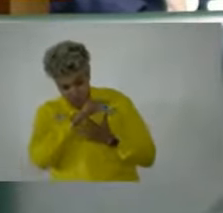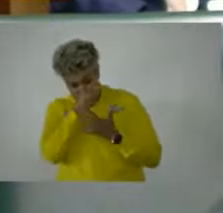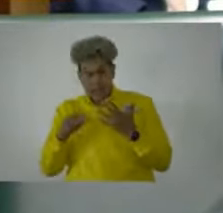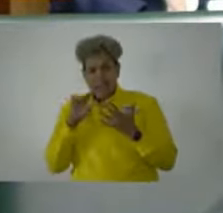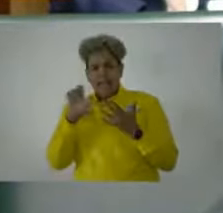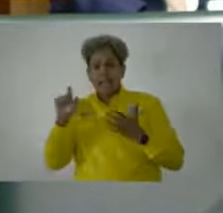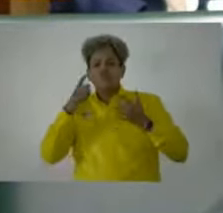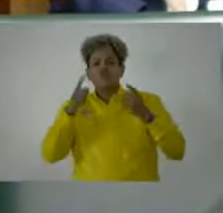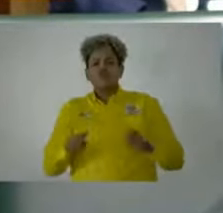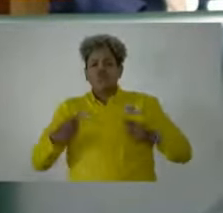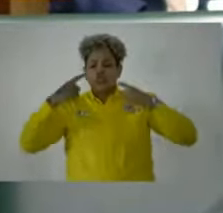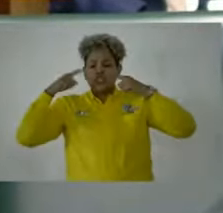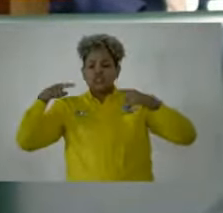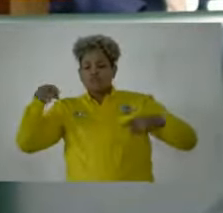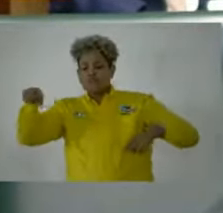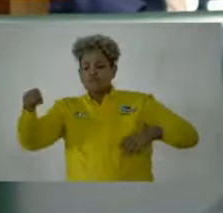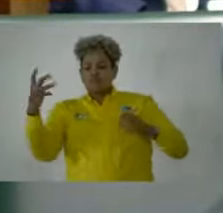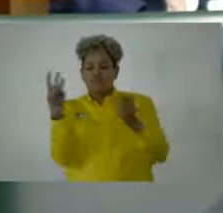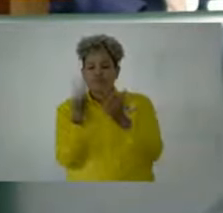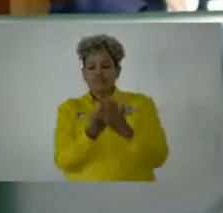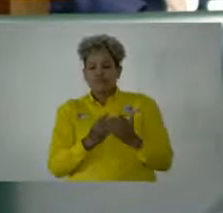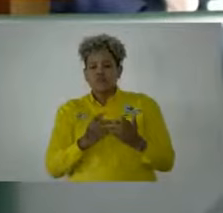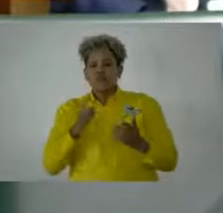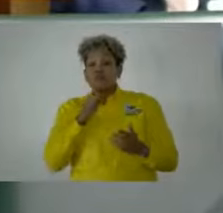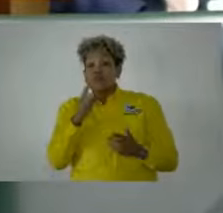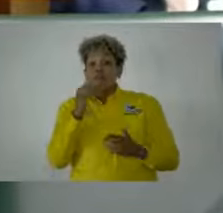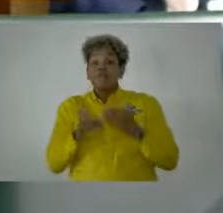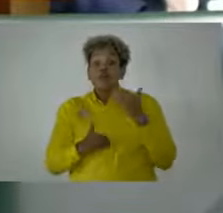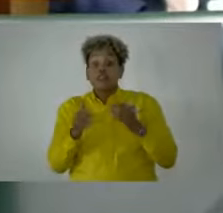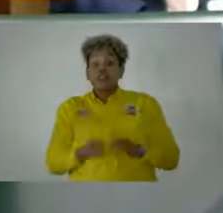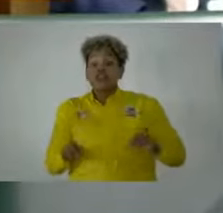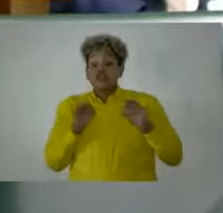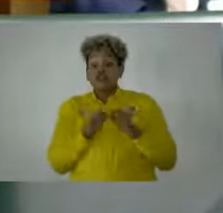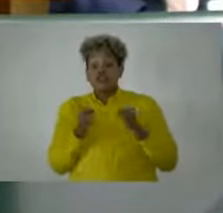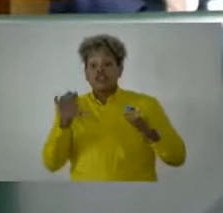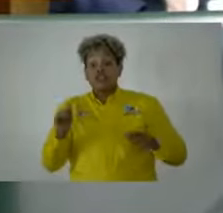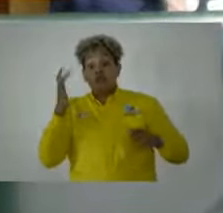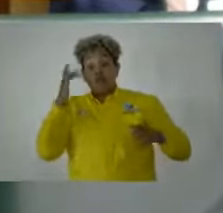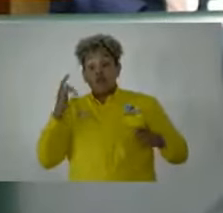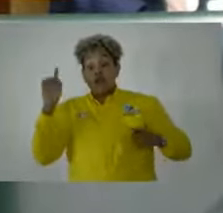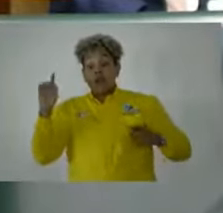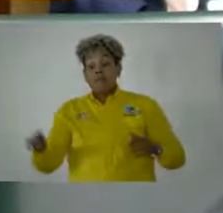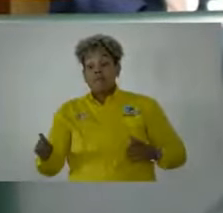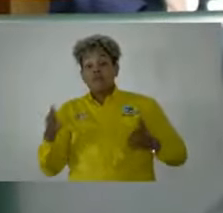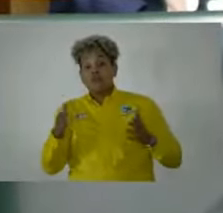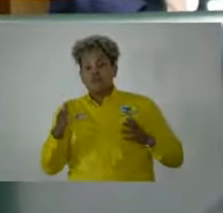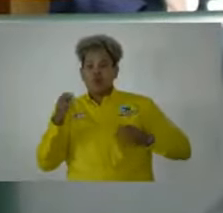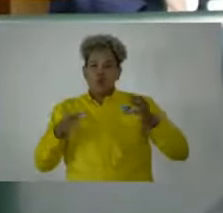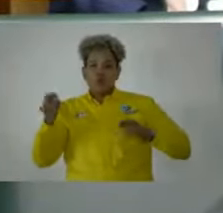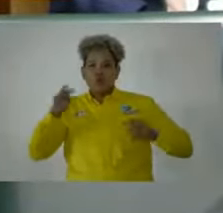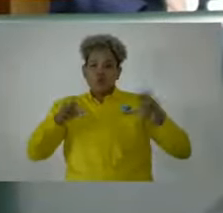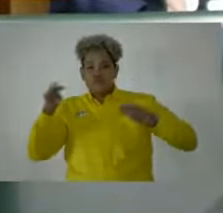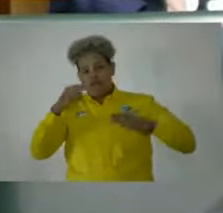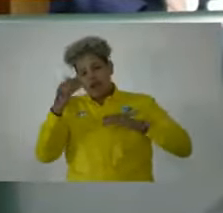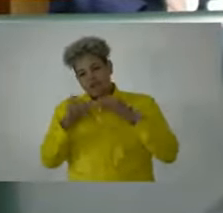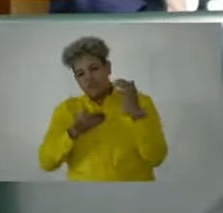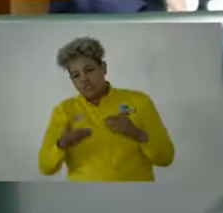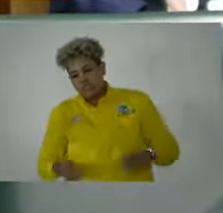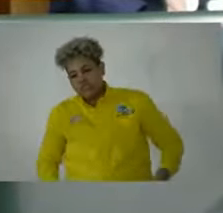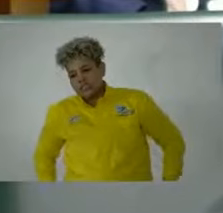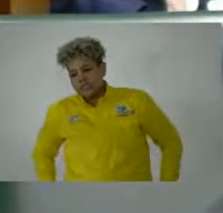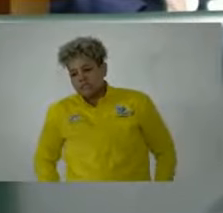in a successful prosecution. Due process is critical here, and that is why it must be a court-supervised process.